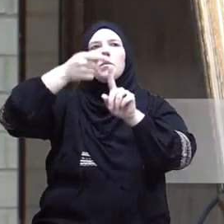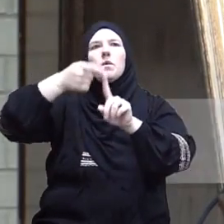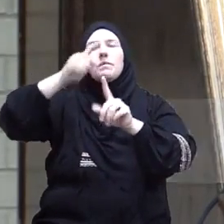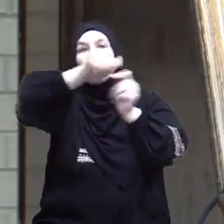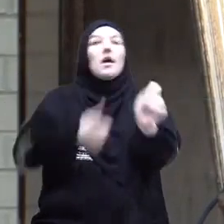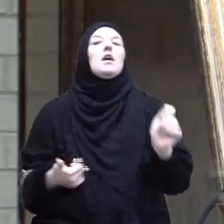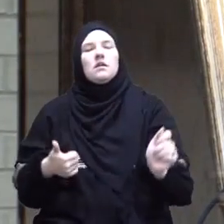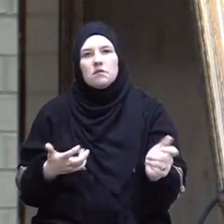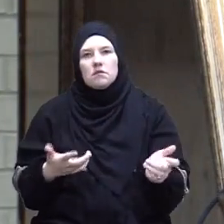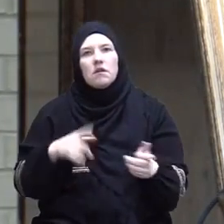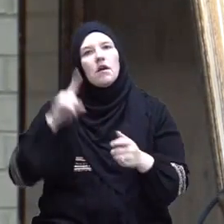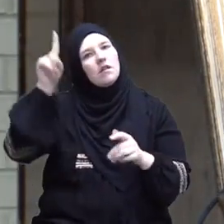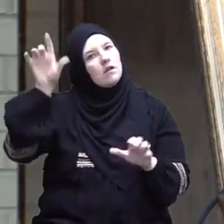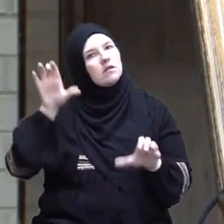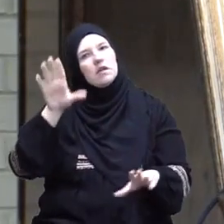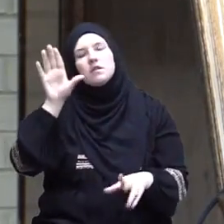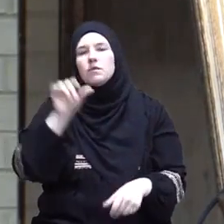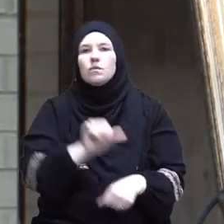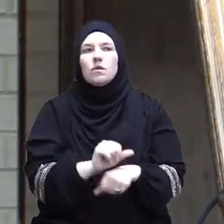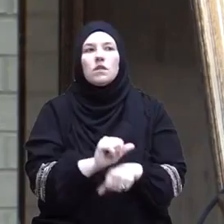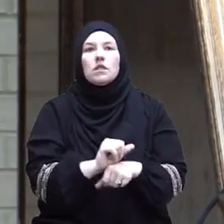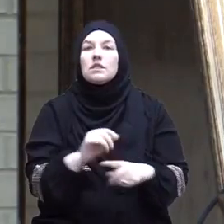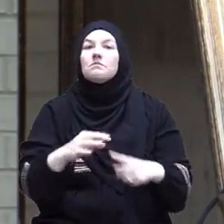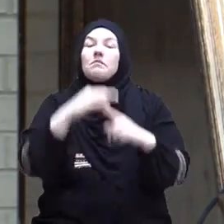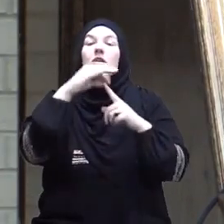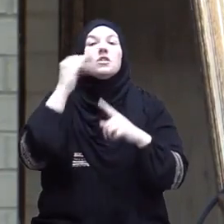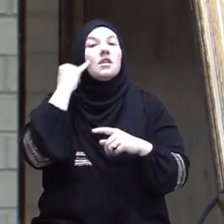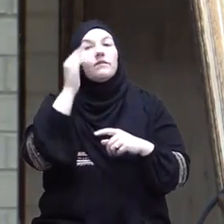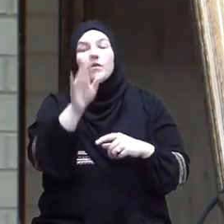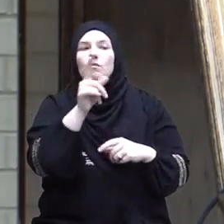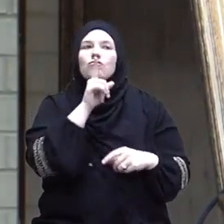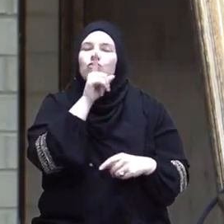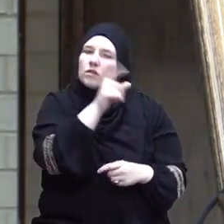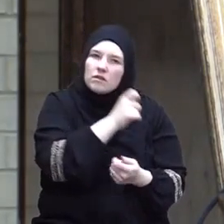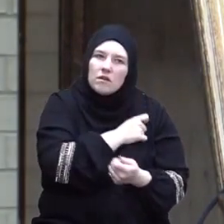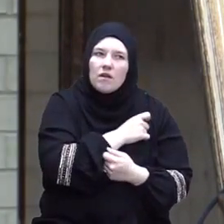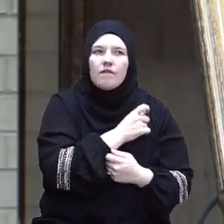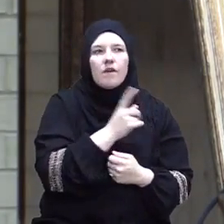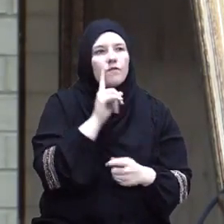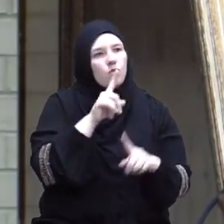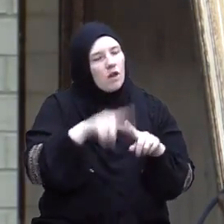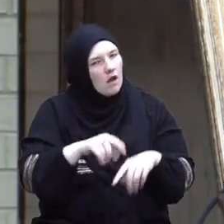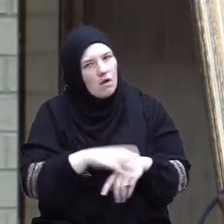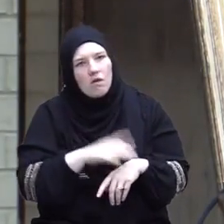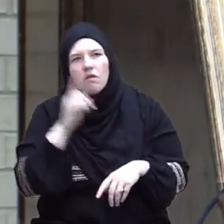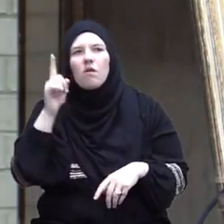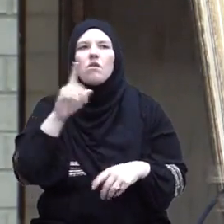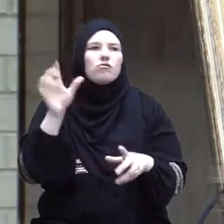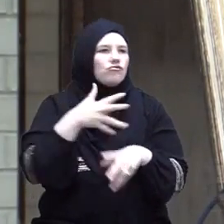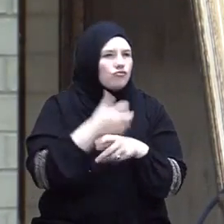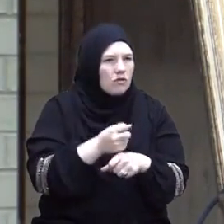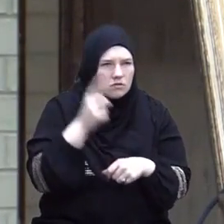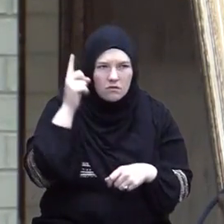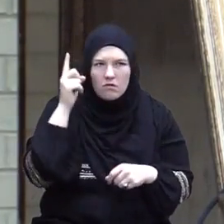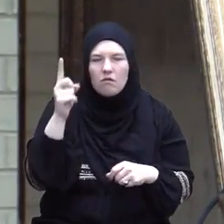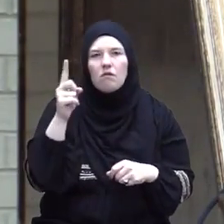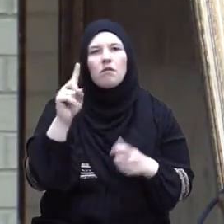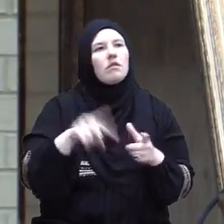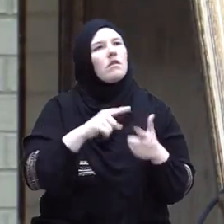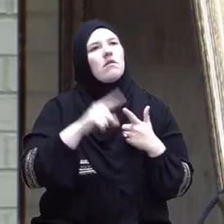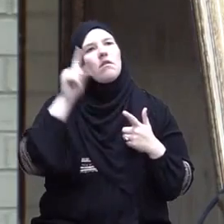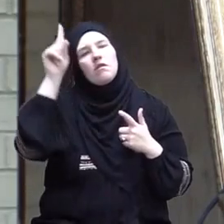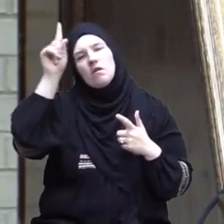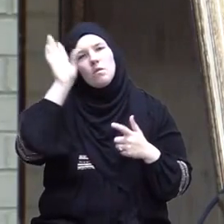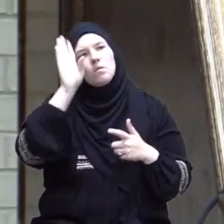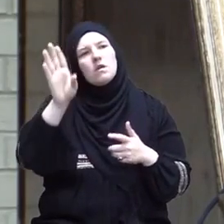work, especially if you are sincere, if you rely on Allah, if you trust Allah, Allah